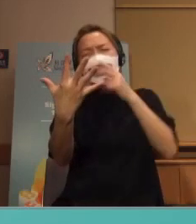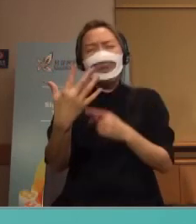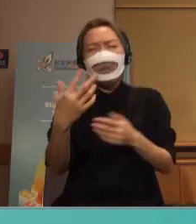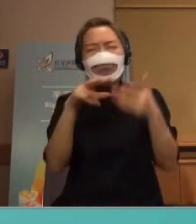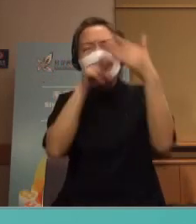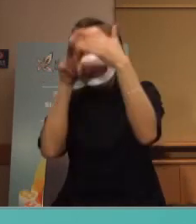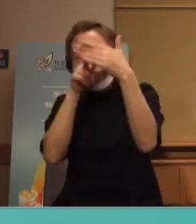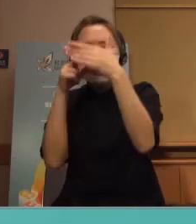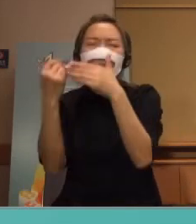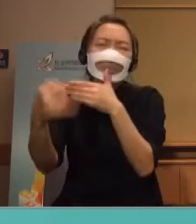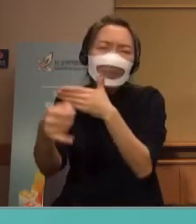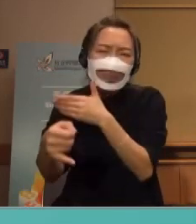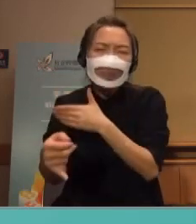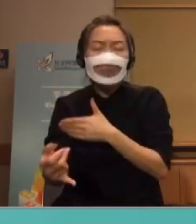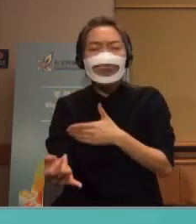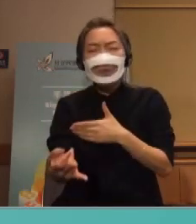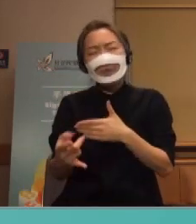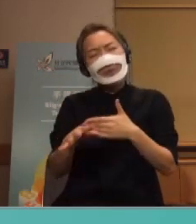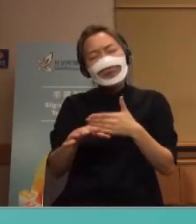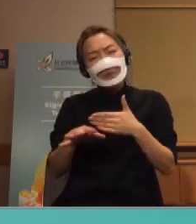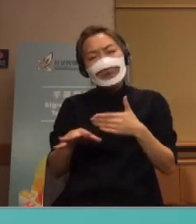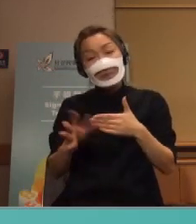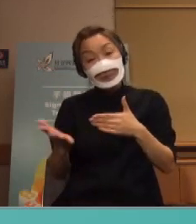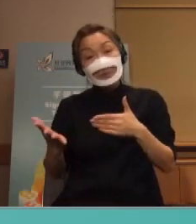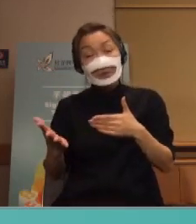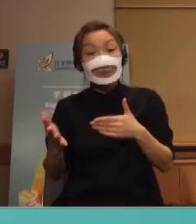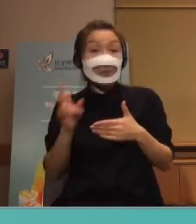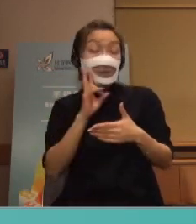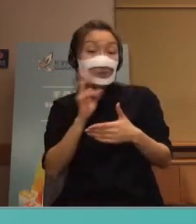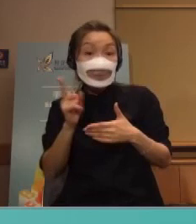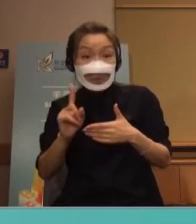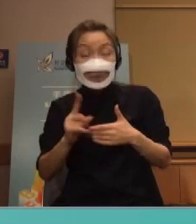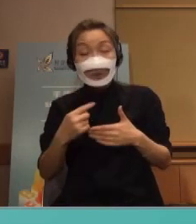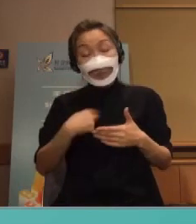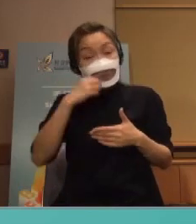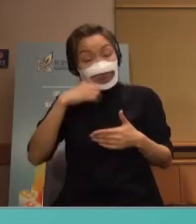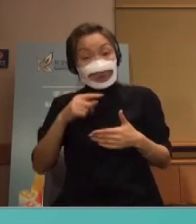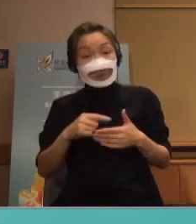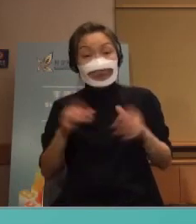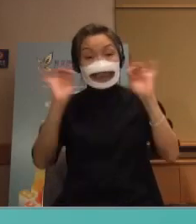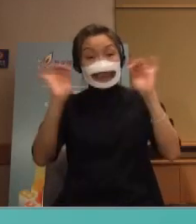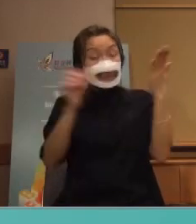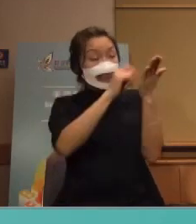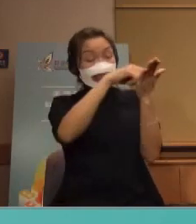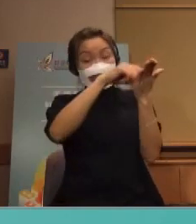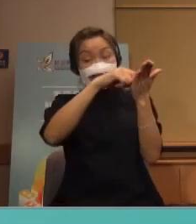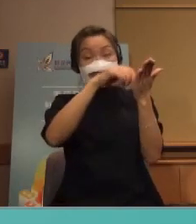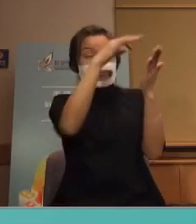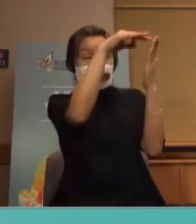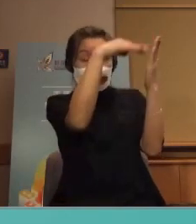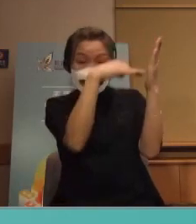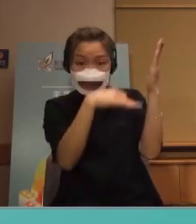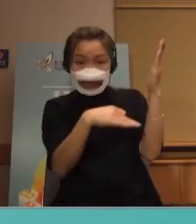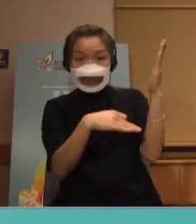poem, right, on a piece of paper with a group, and you have to all write on the same paper. So that kind of experience is